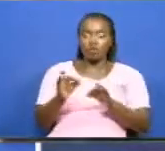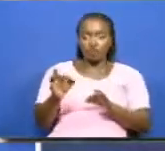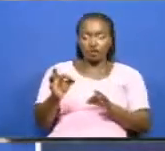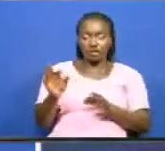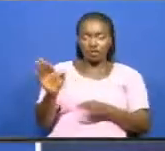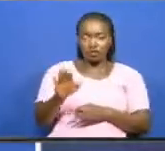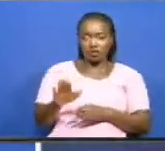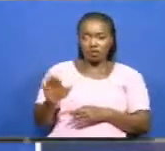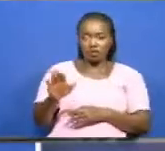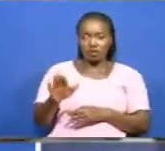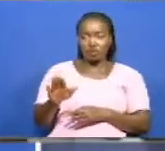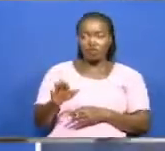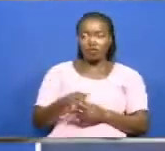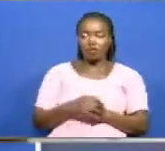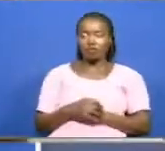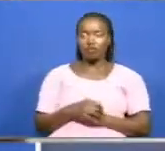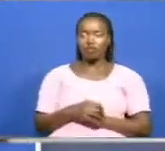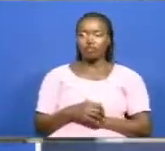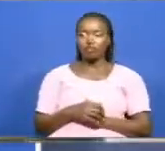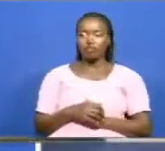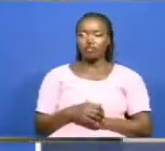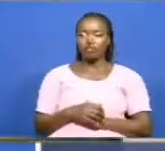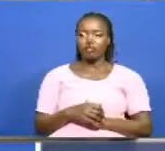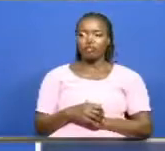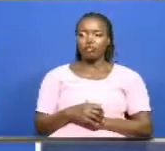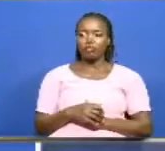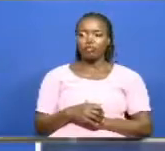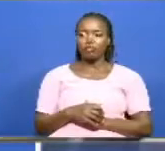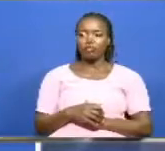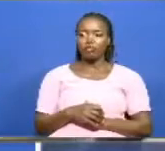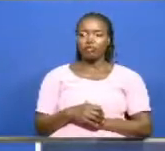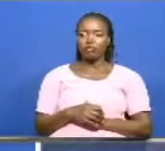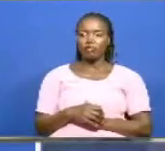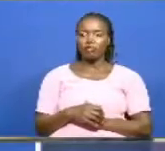buffer zone of the Technopolis. Betty Kiptum, Channel One Business.